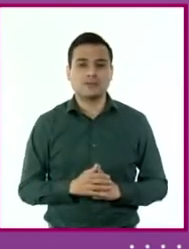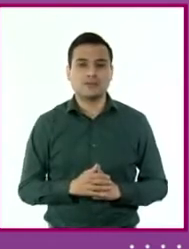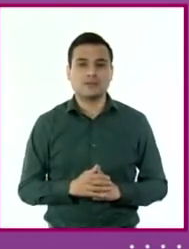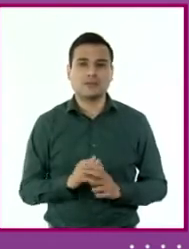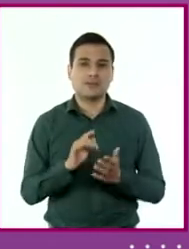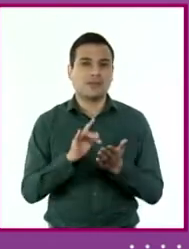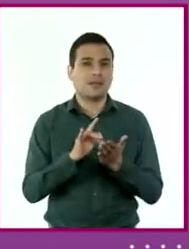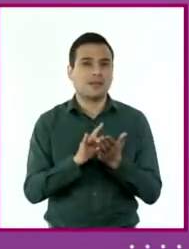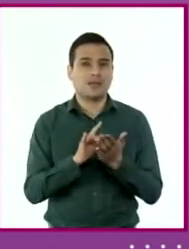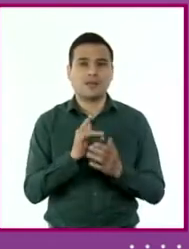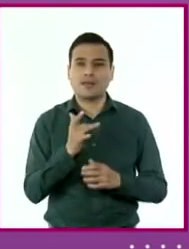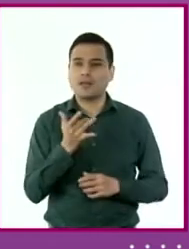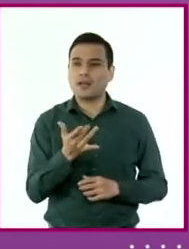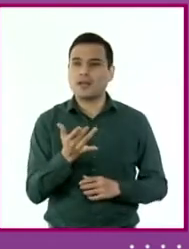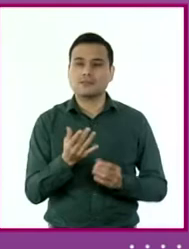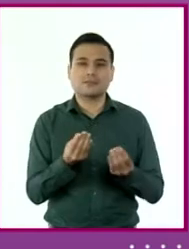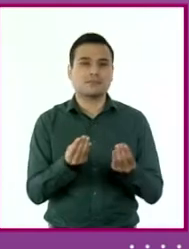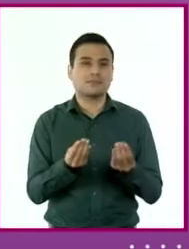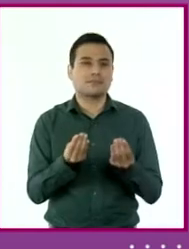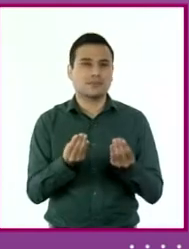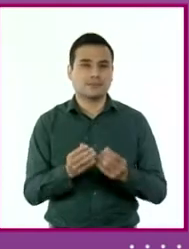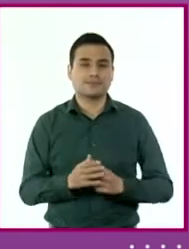Thank you so much.